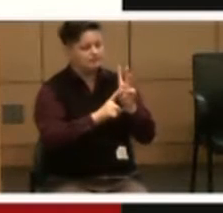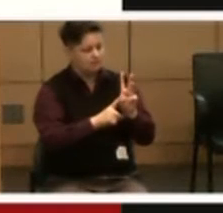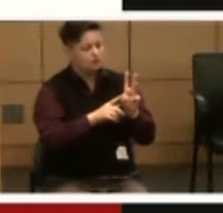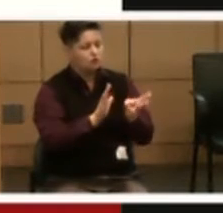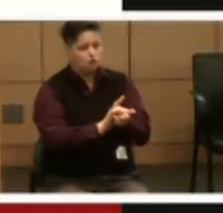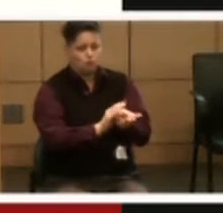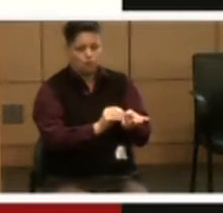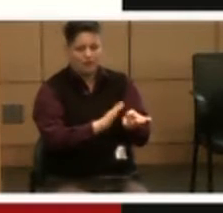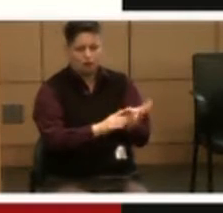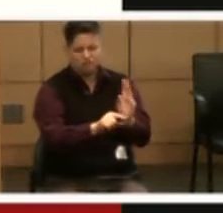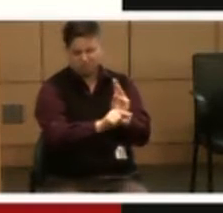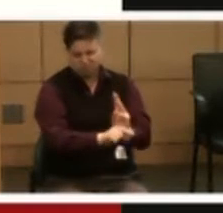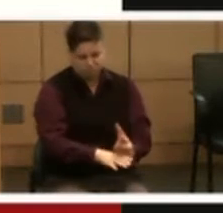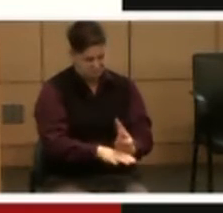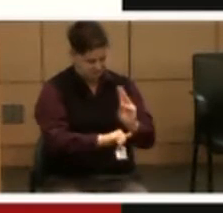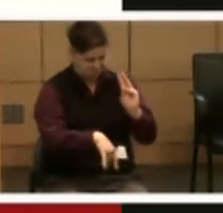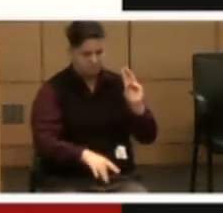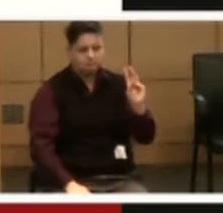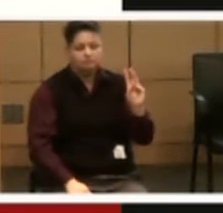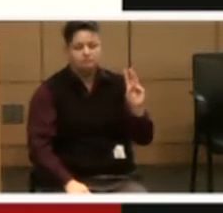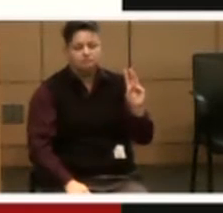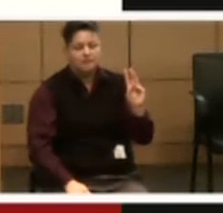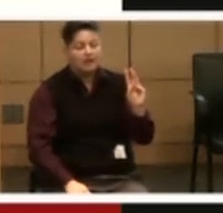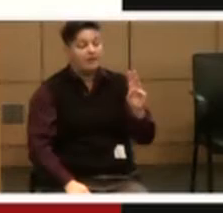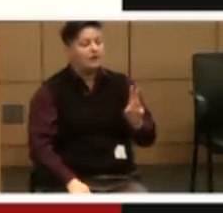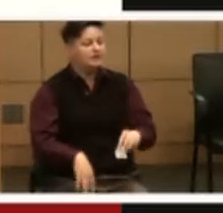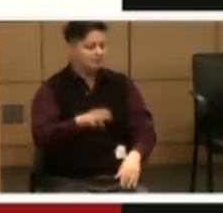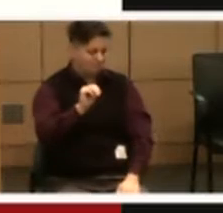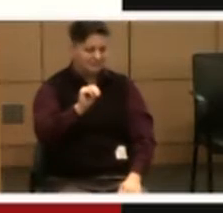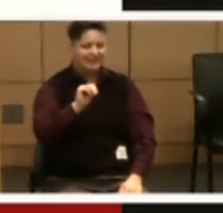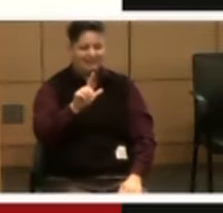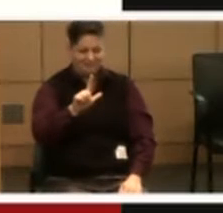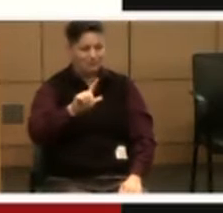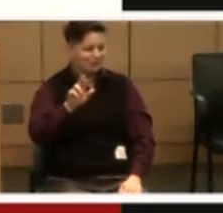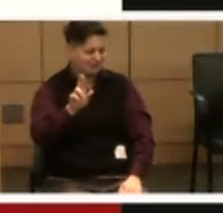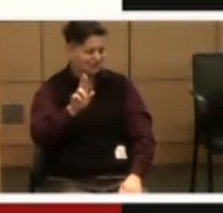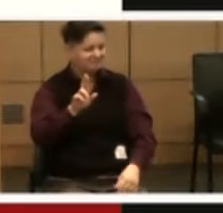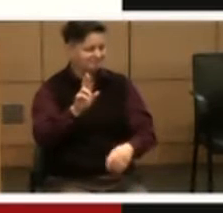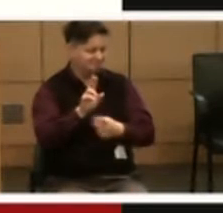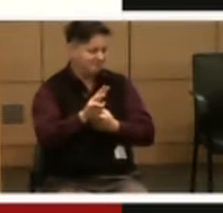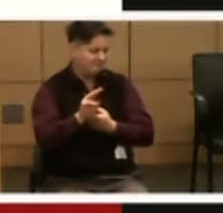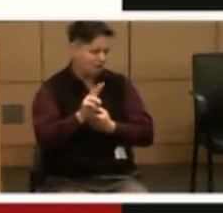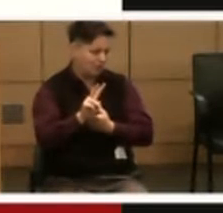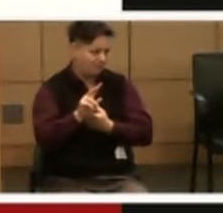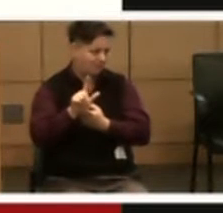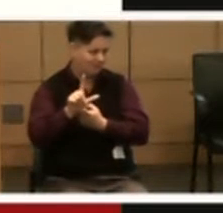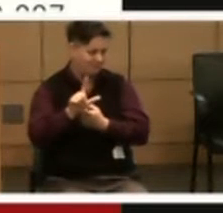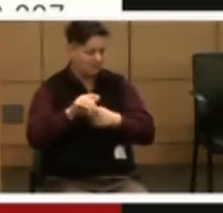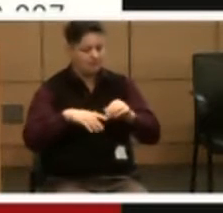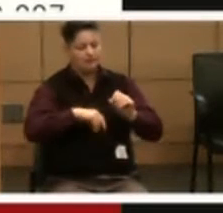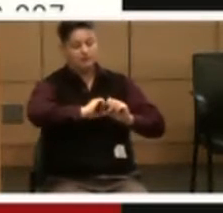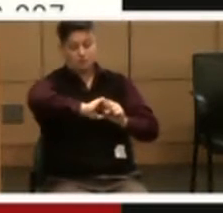we looked, did some multi-level regression in order to try to figure out what was going on over time.